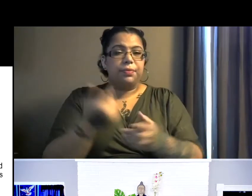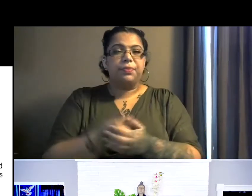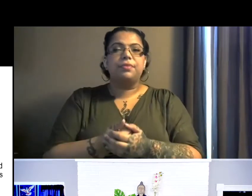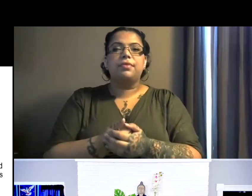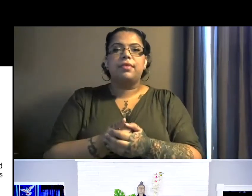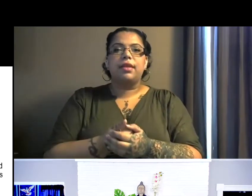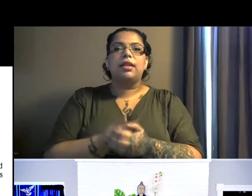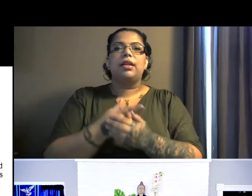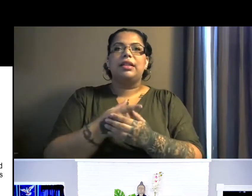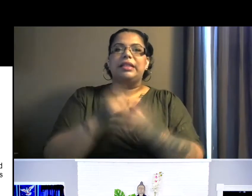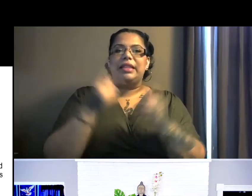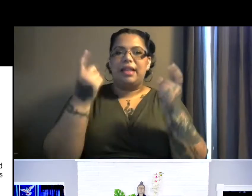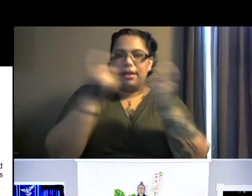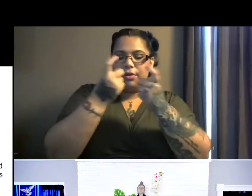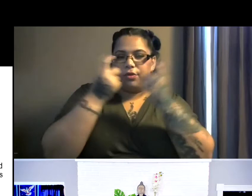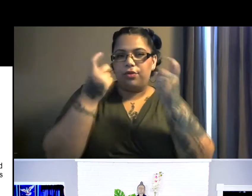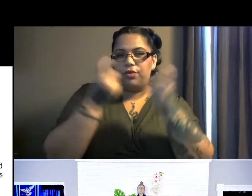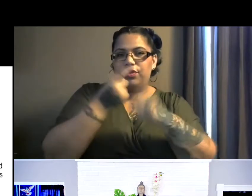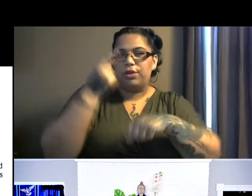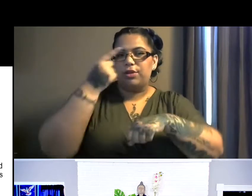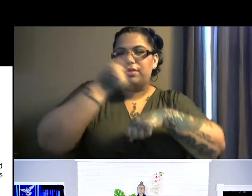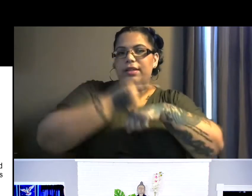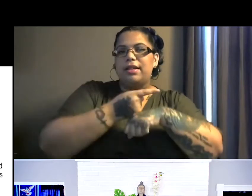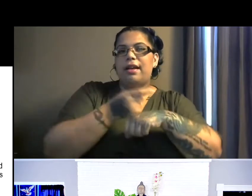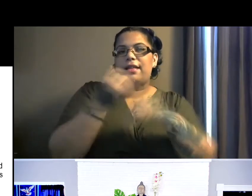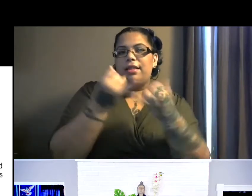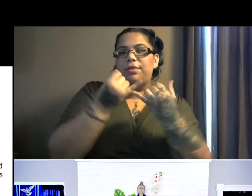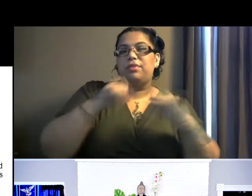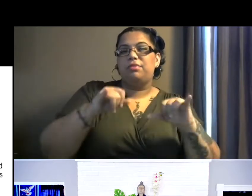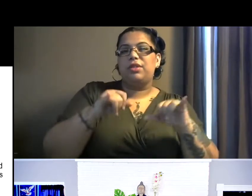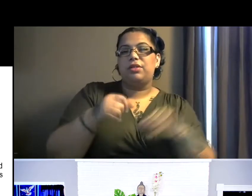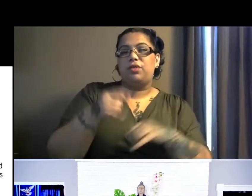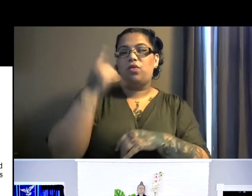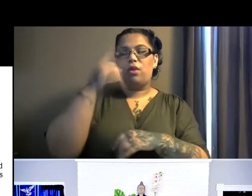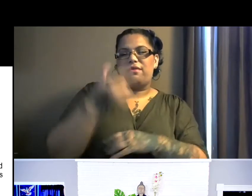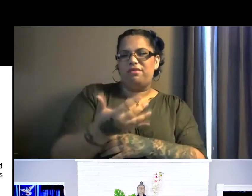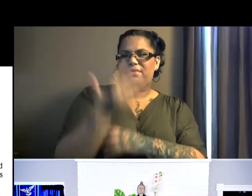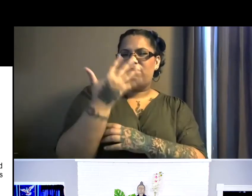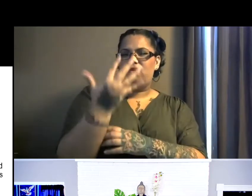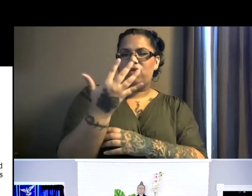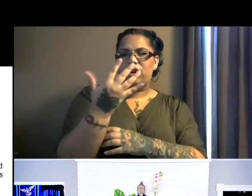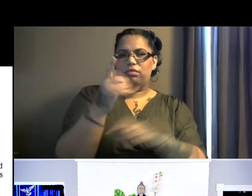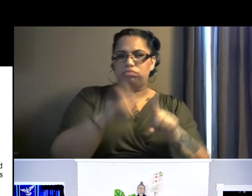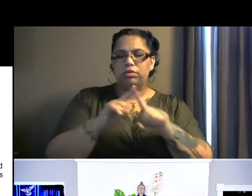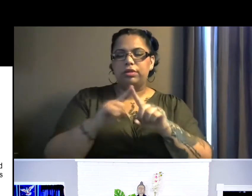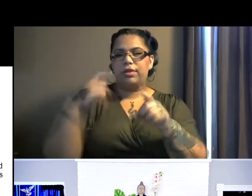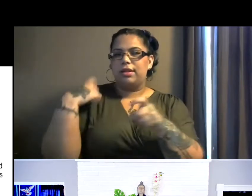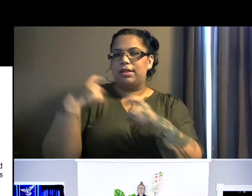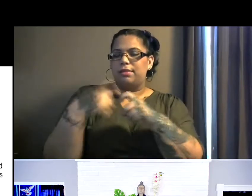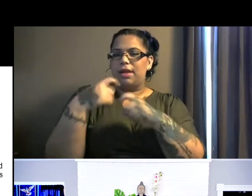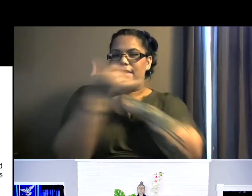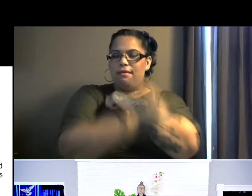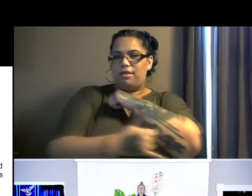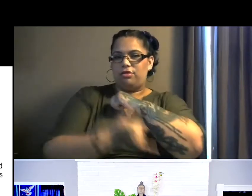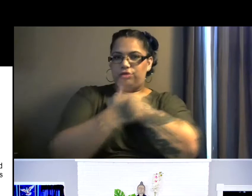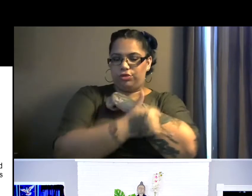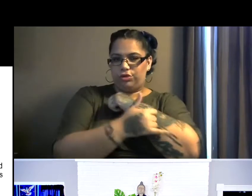the anniversary of independence of five Hispanic countries: